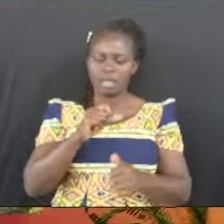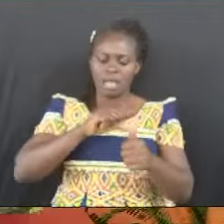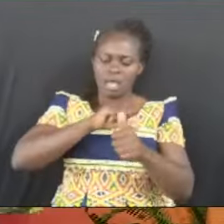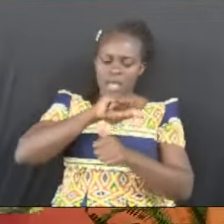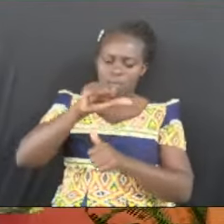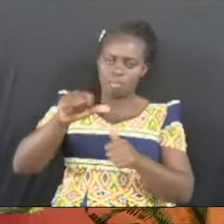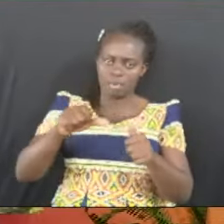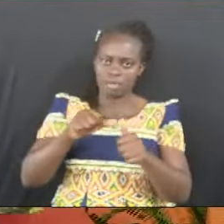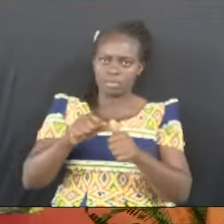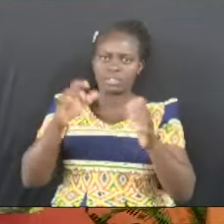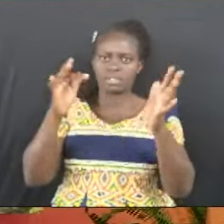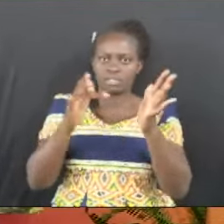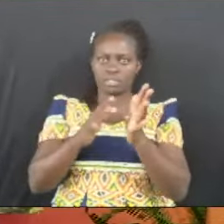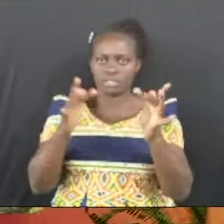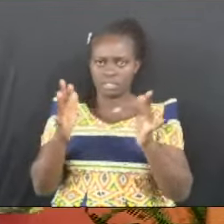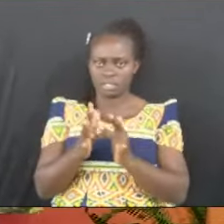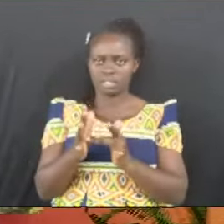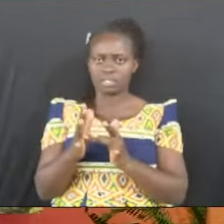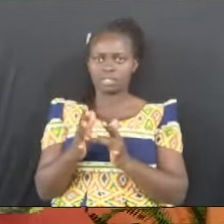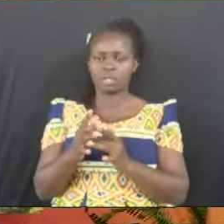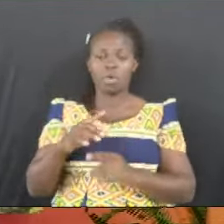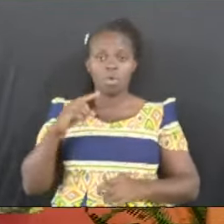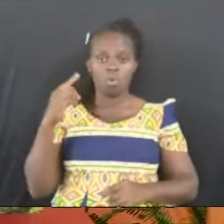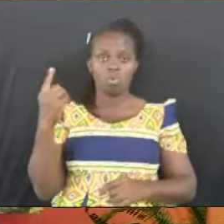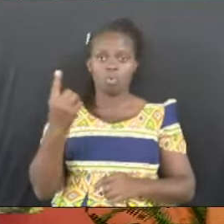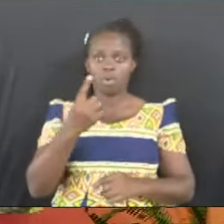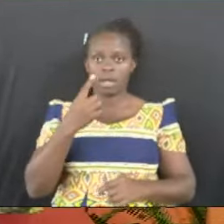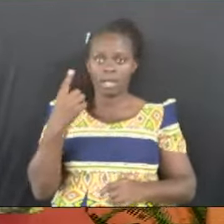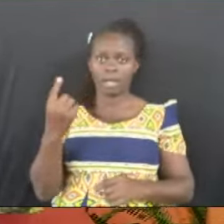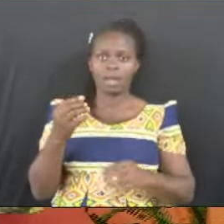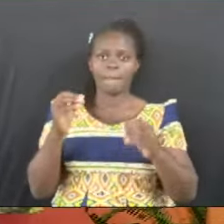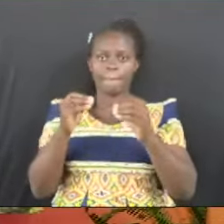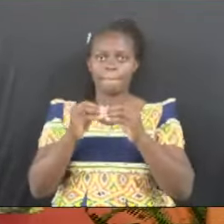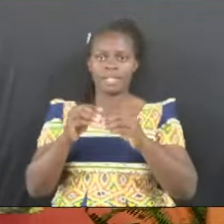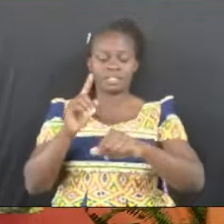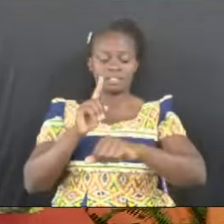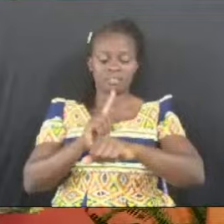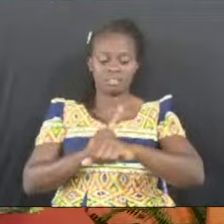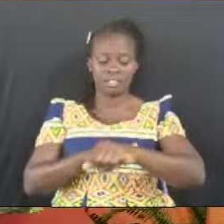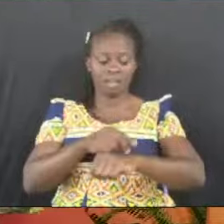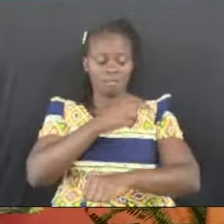about Jesus, the one he met when he was about to die.